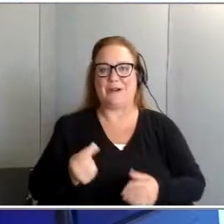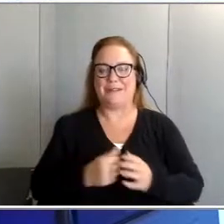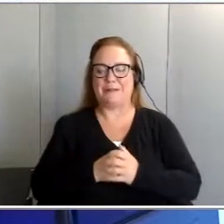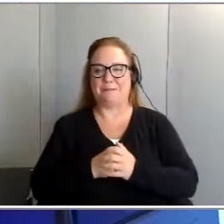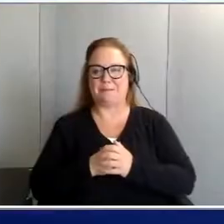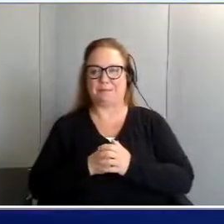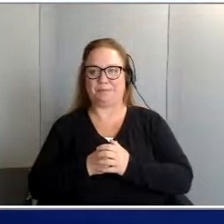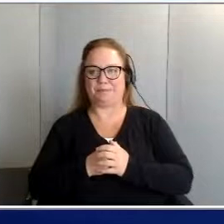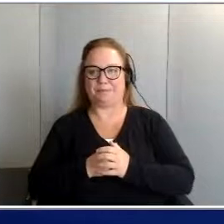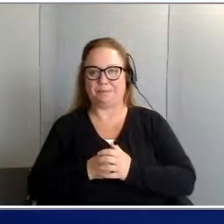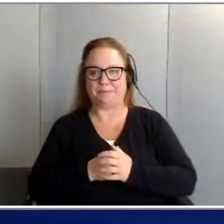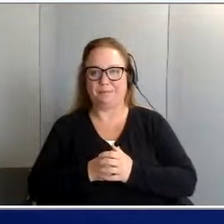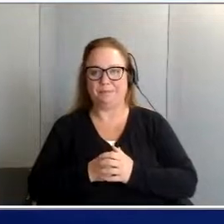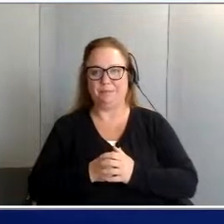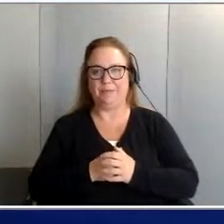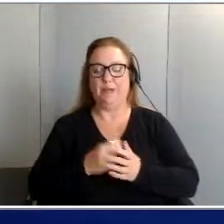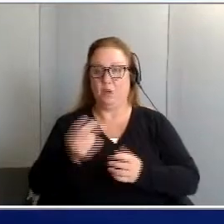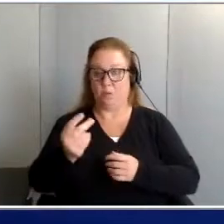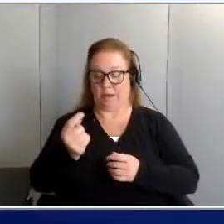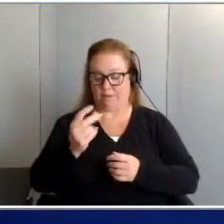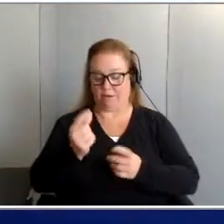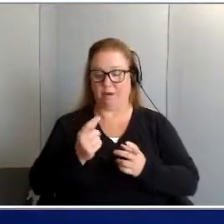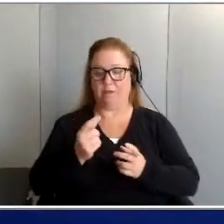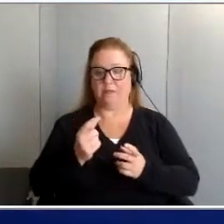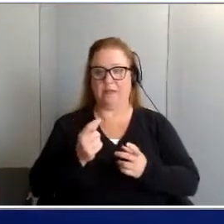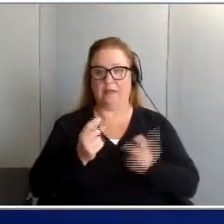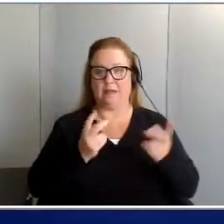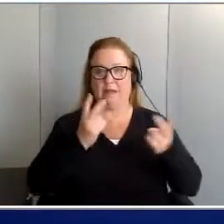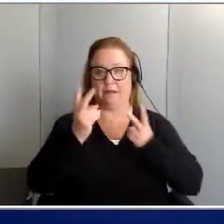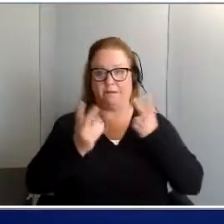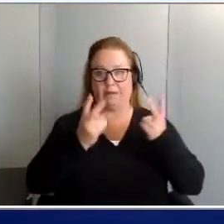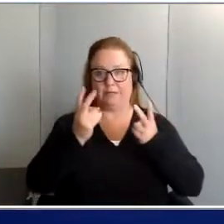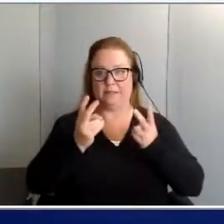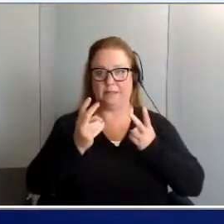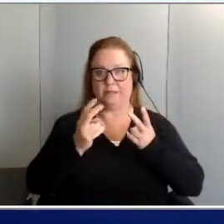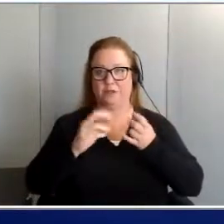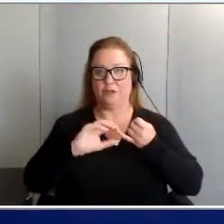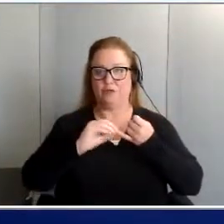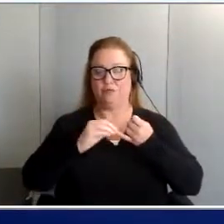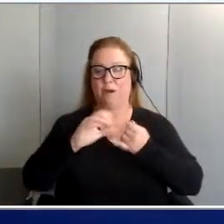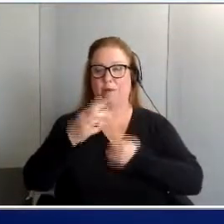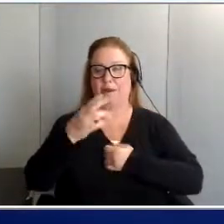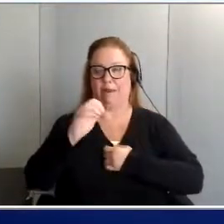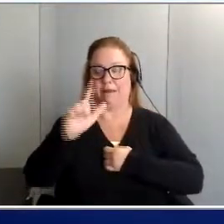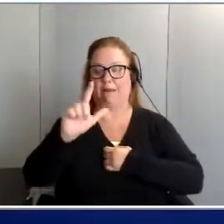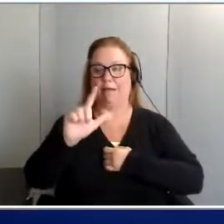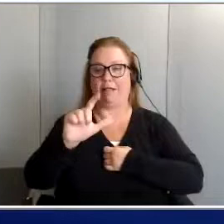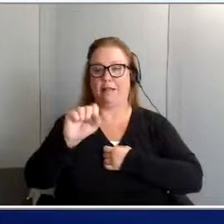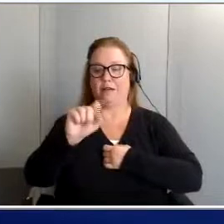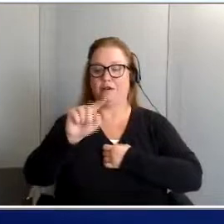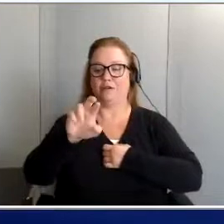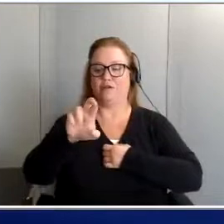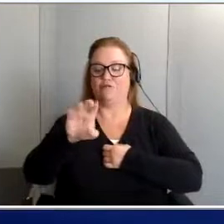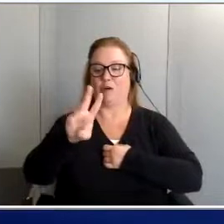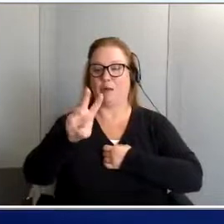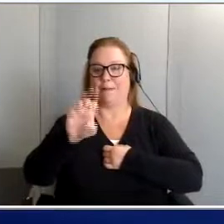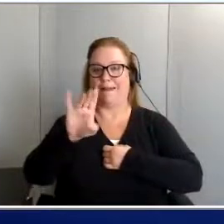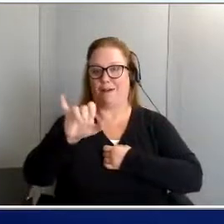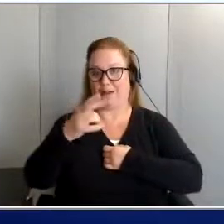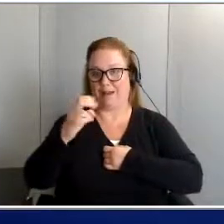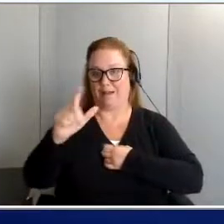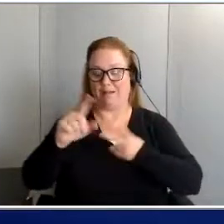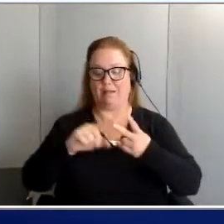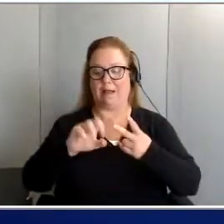also have dogs that visit Strawberry Hill and Marillac campuses, and then in the